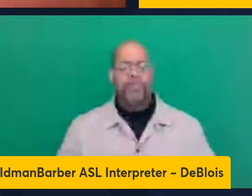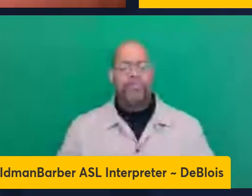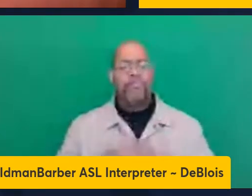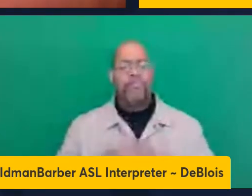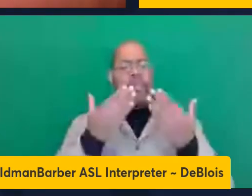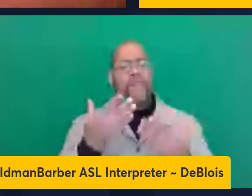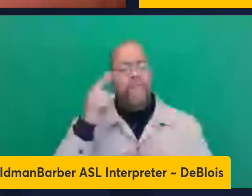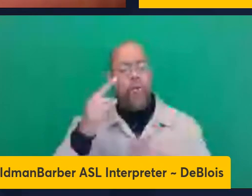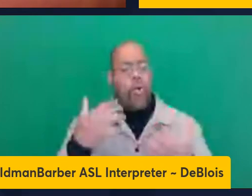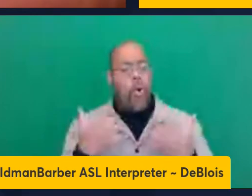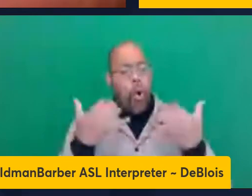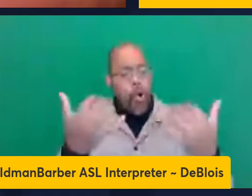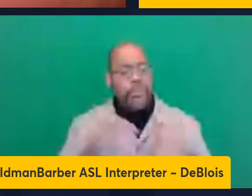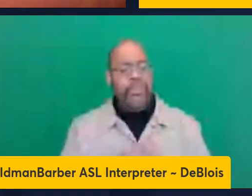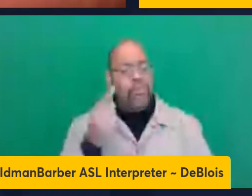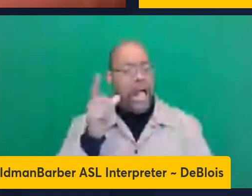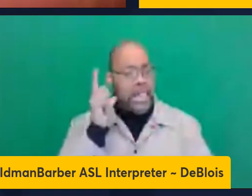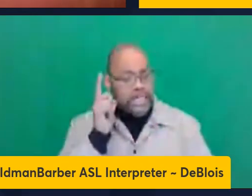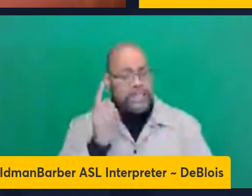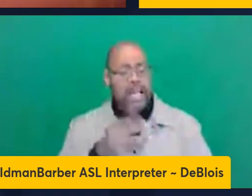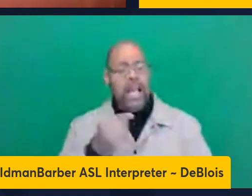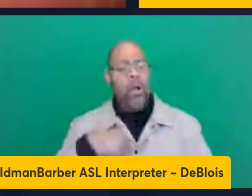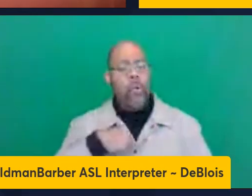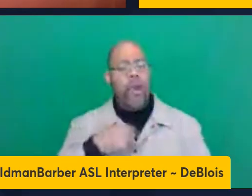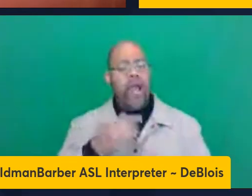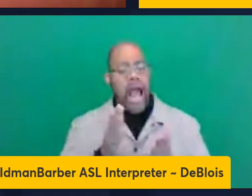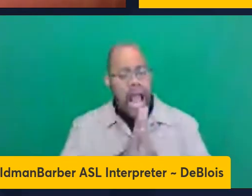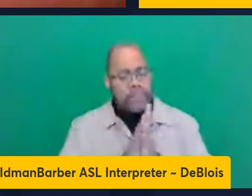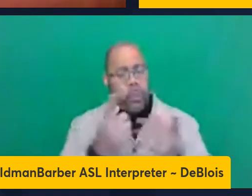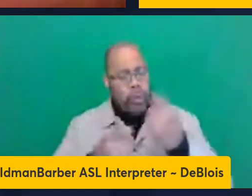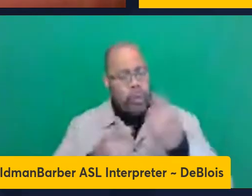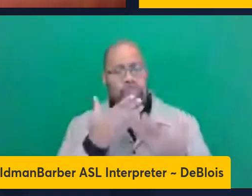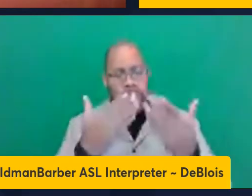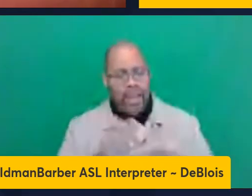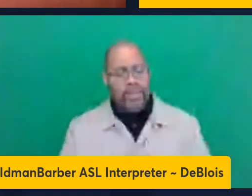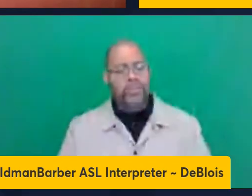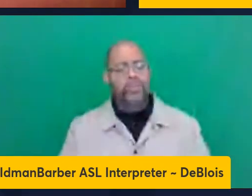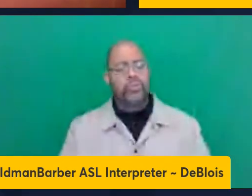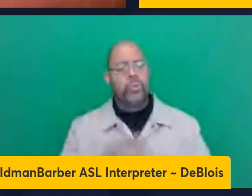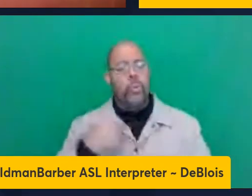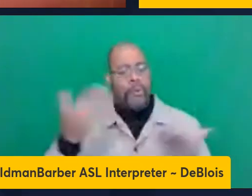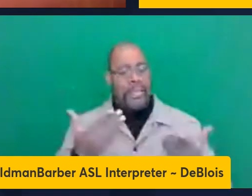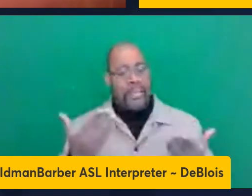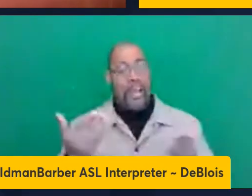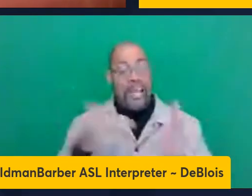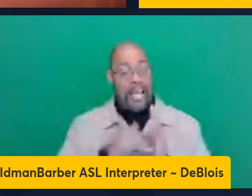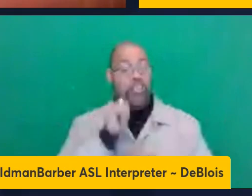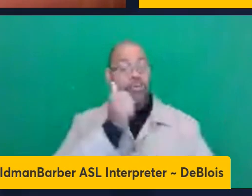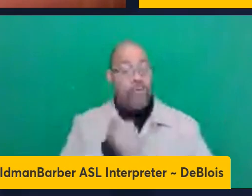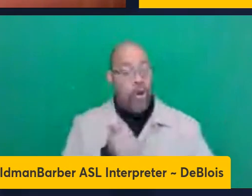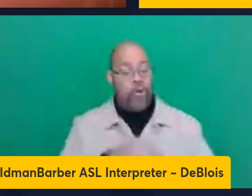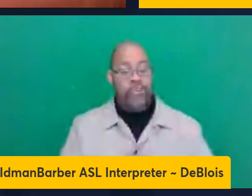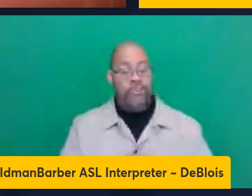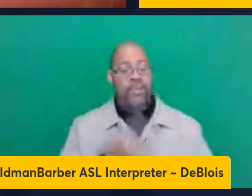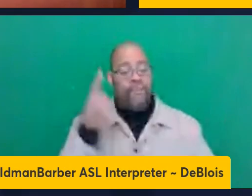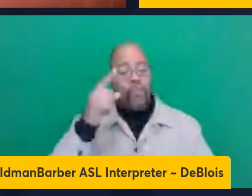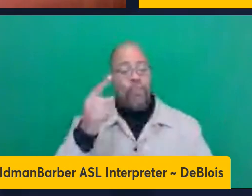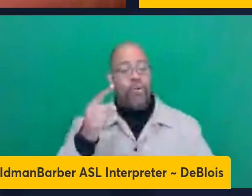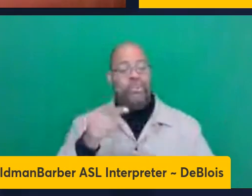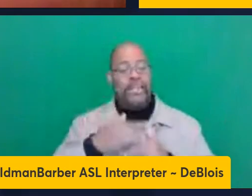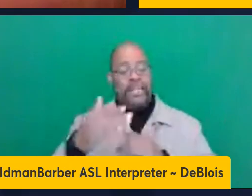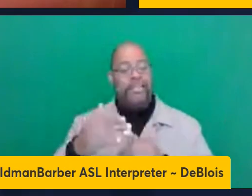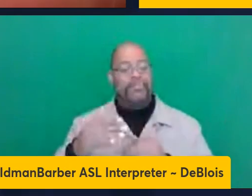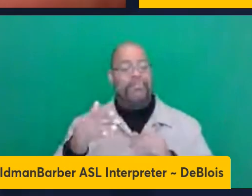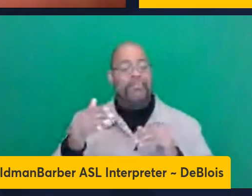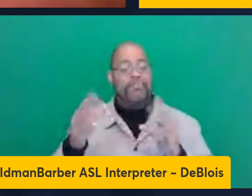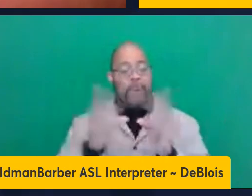the audience for listening and really asking questions. We'll be here again tomorrow for the next set of session.